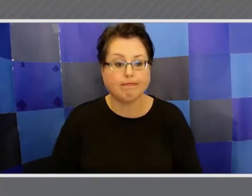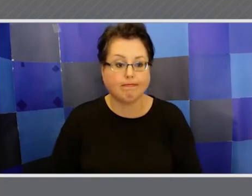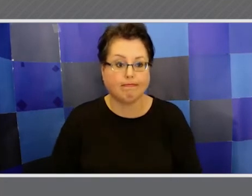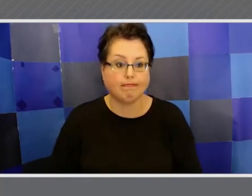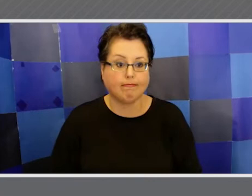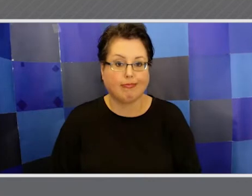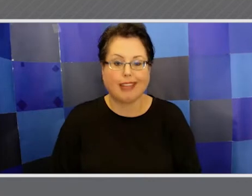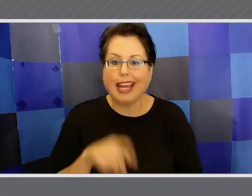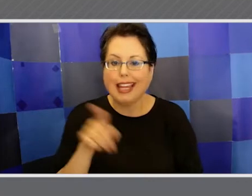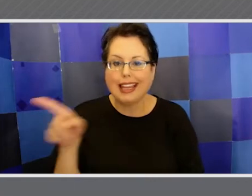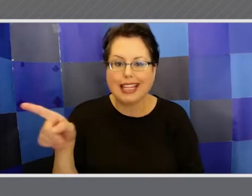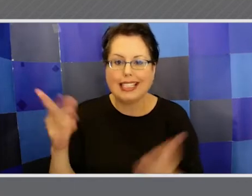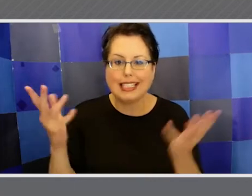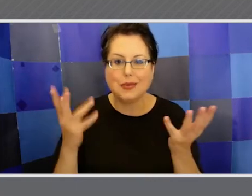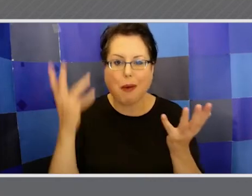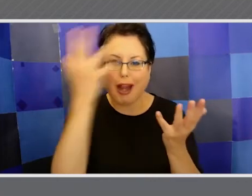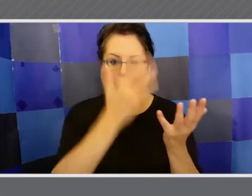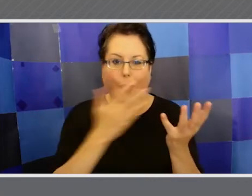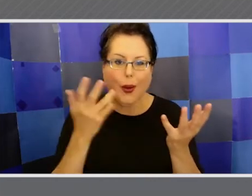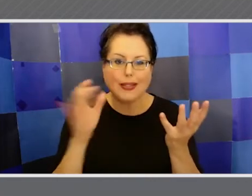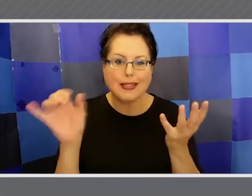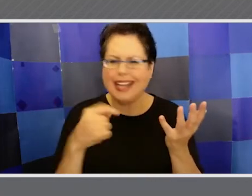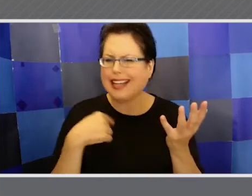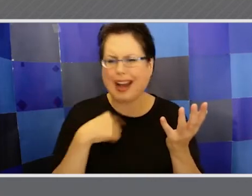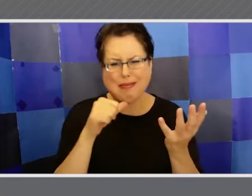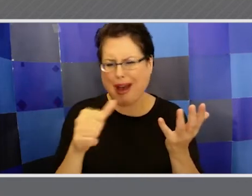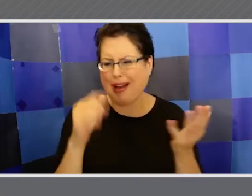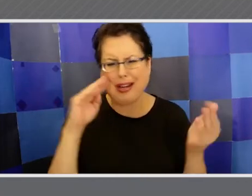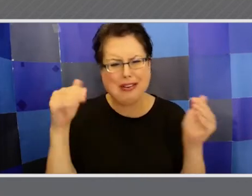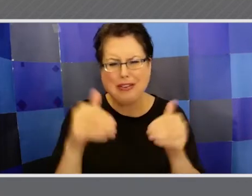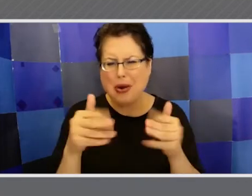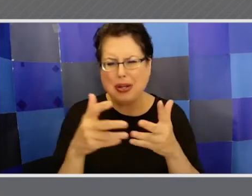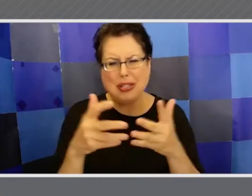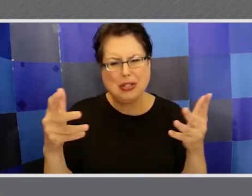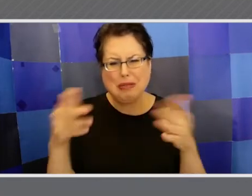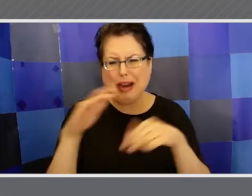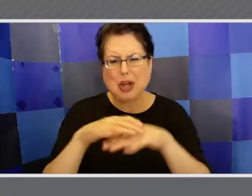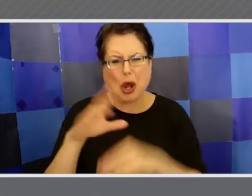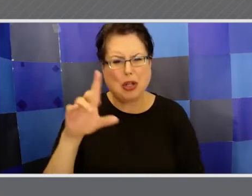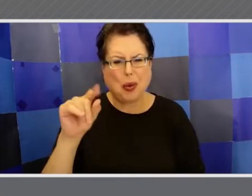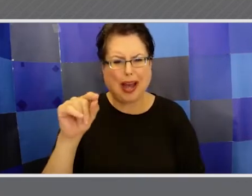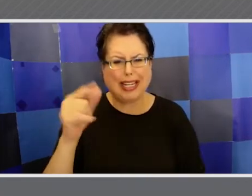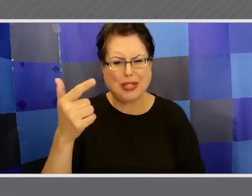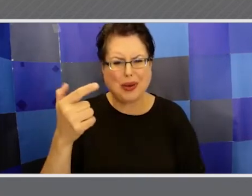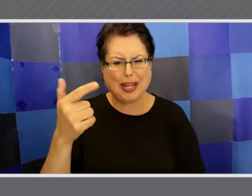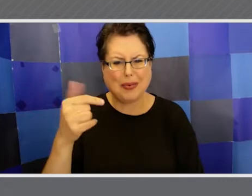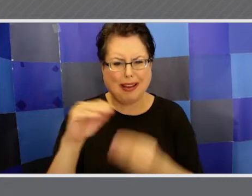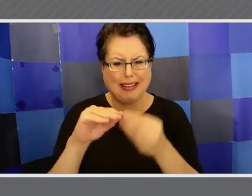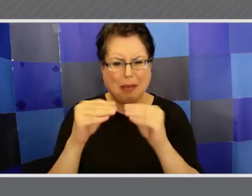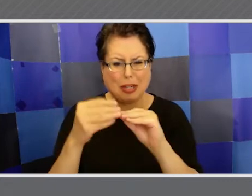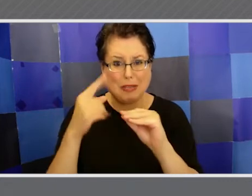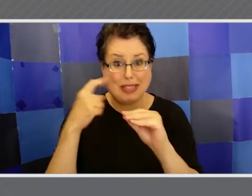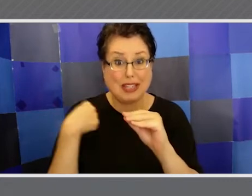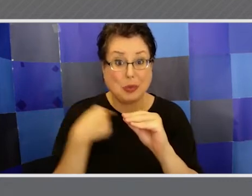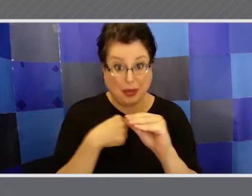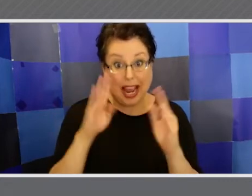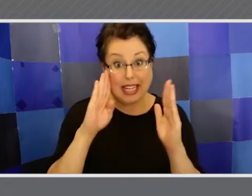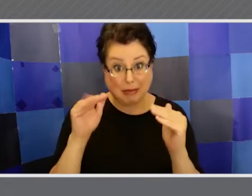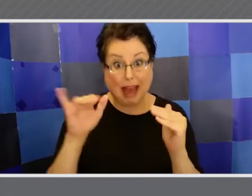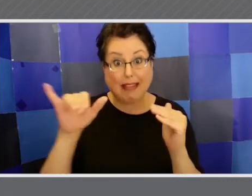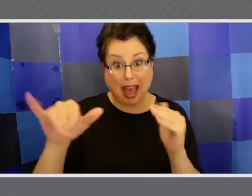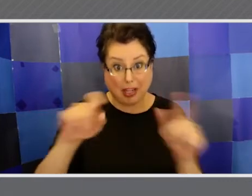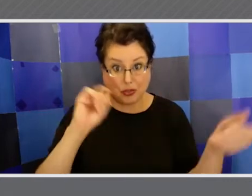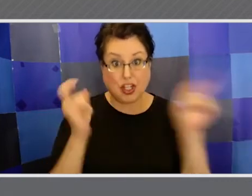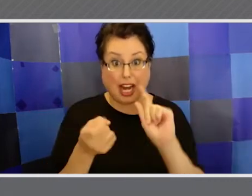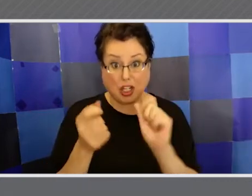And here's what it looks like. I'm not going to focus too much on the 2021 numbers because we do expect these to change with American